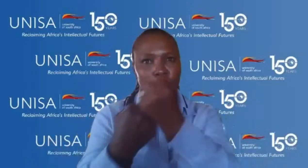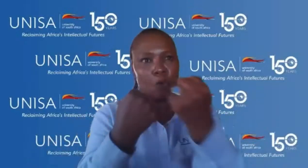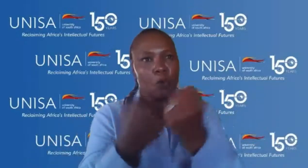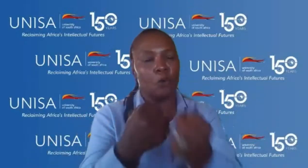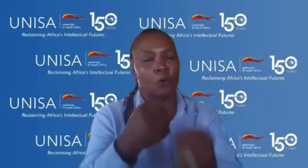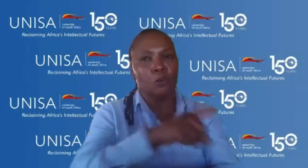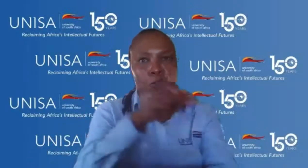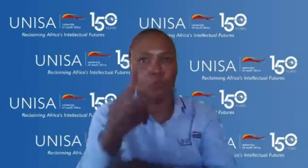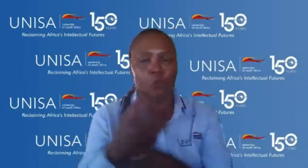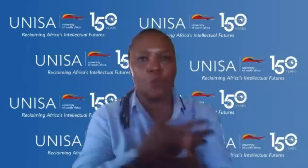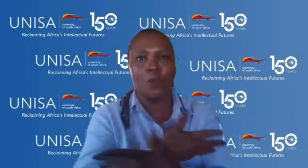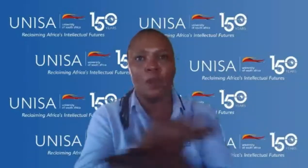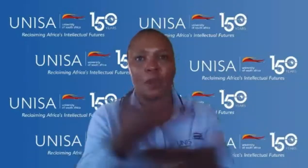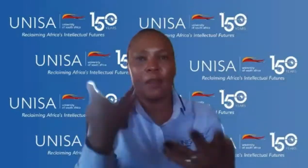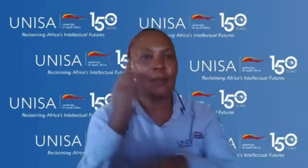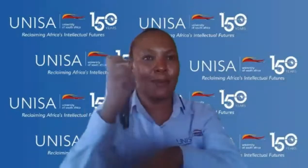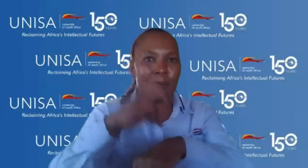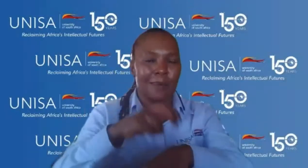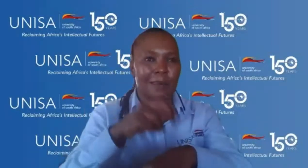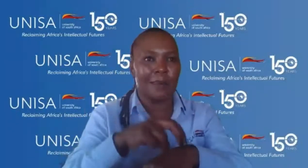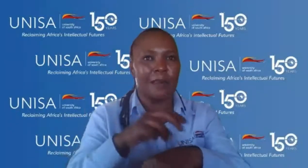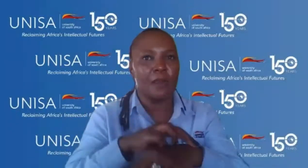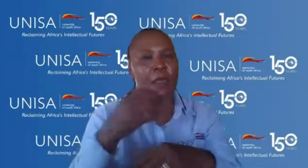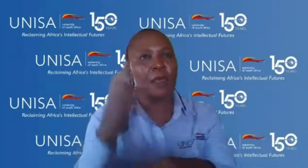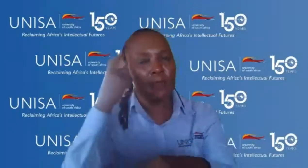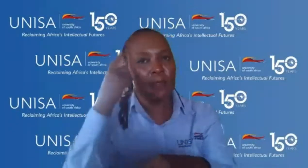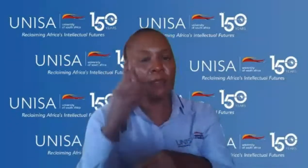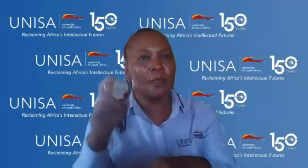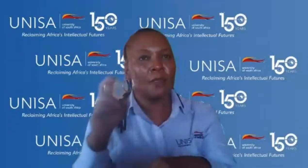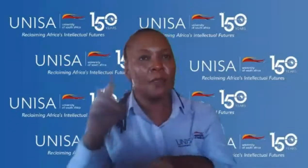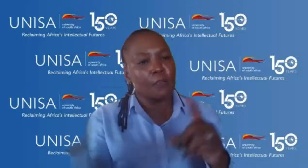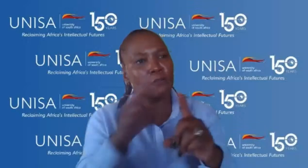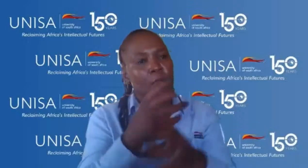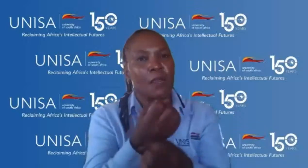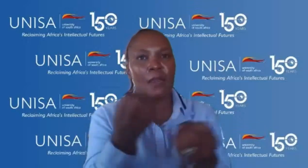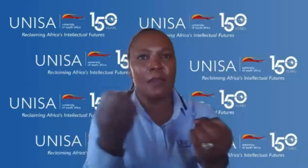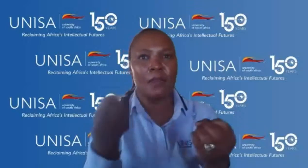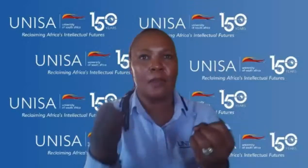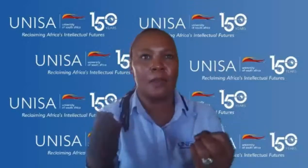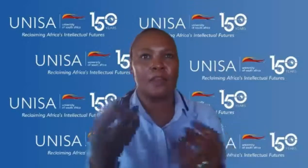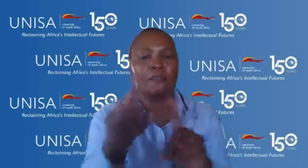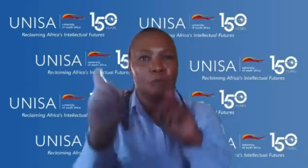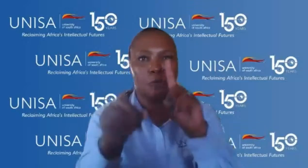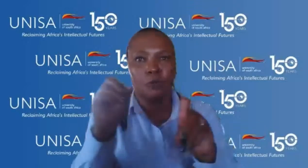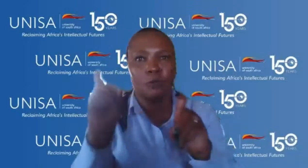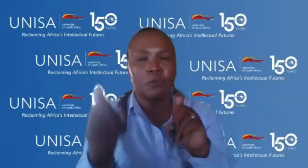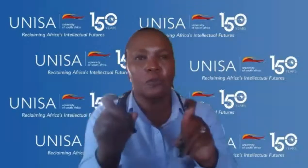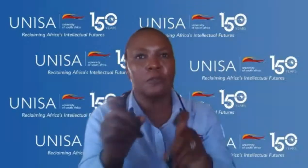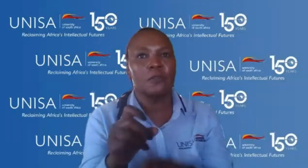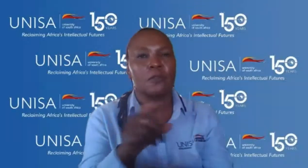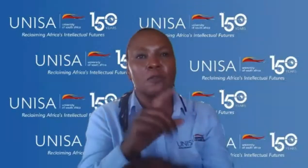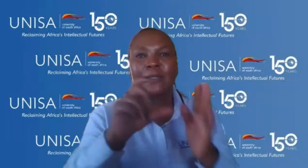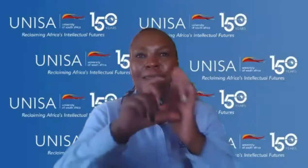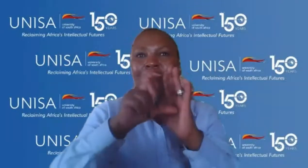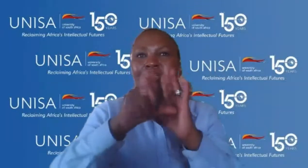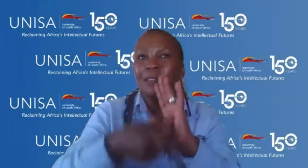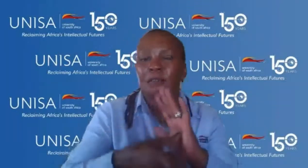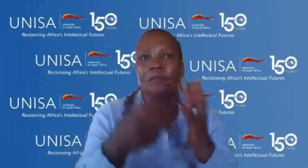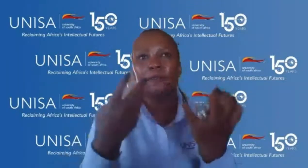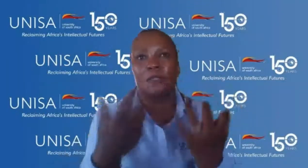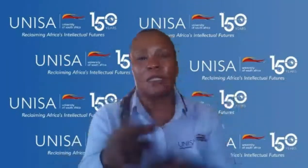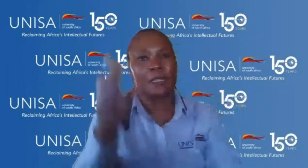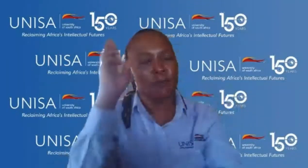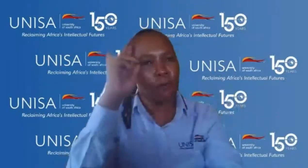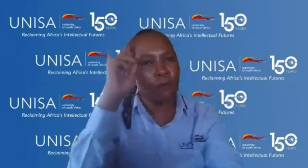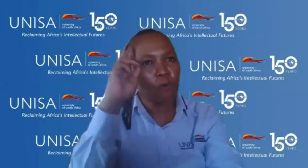that you have. I think I saw a number of questions from the platform about whether this disability is recognized, whether